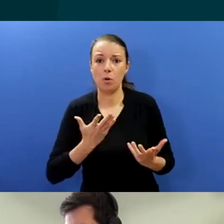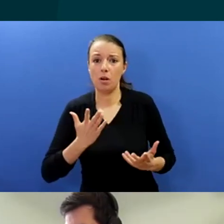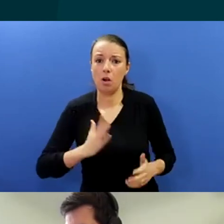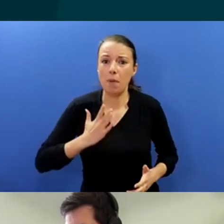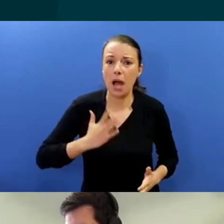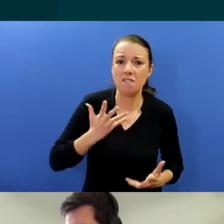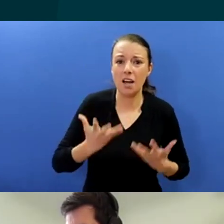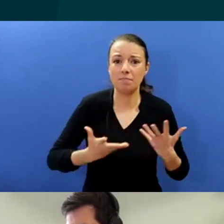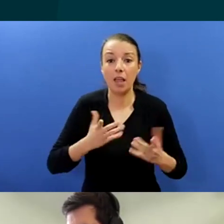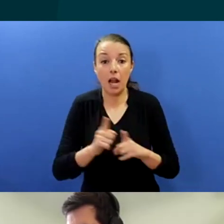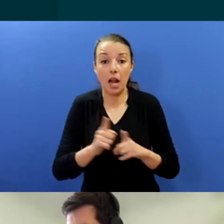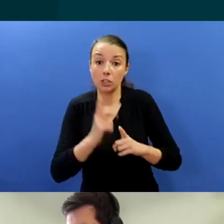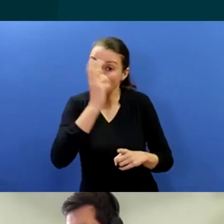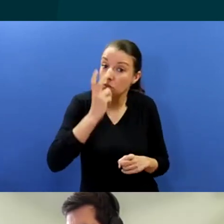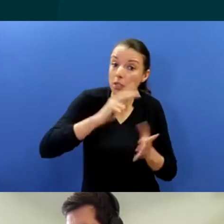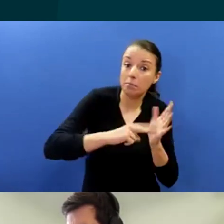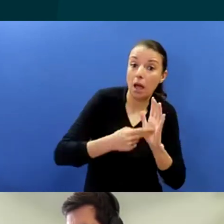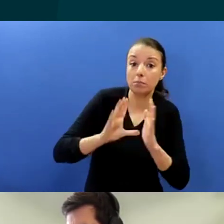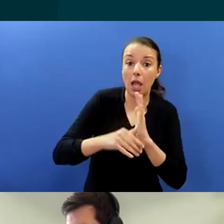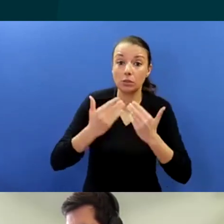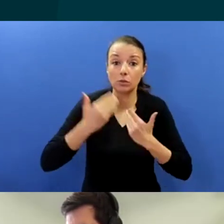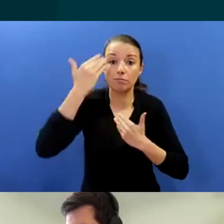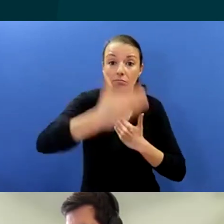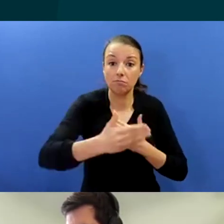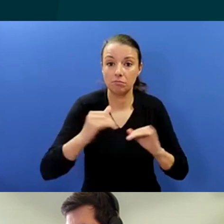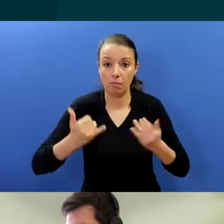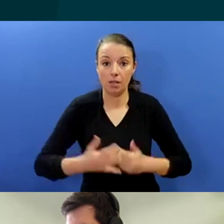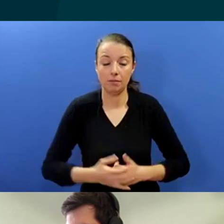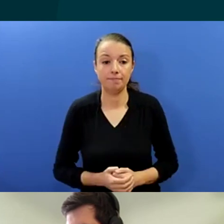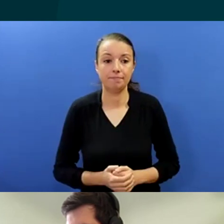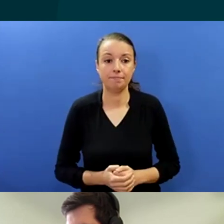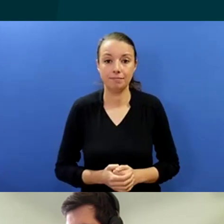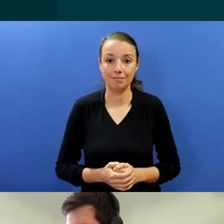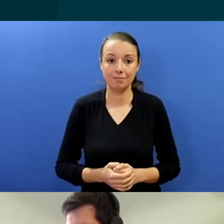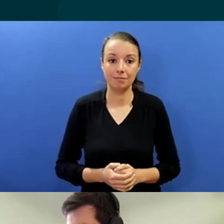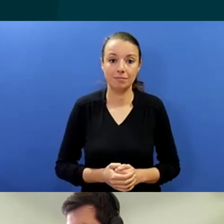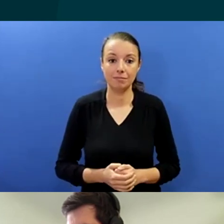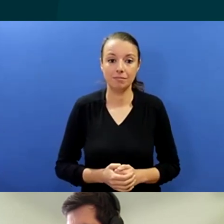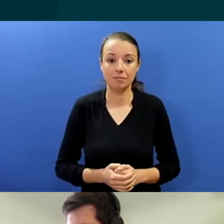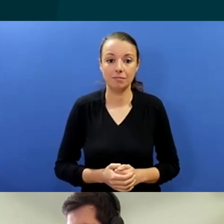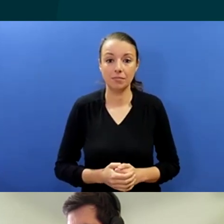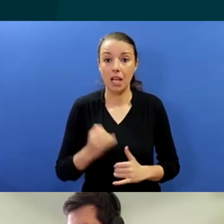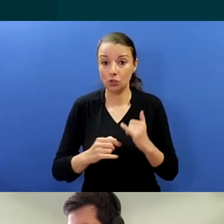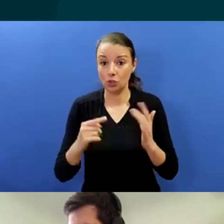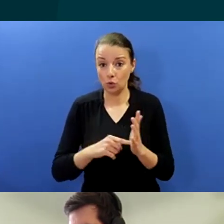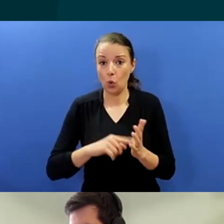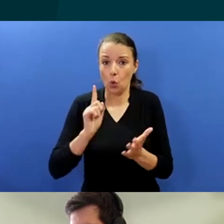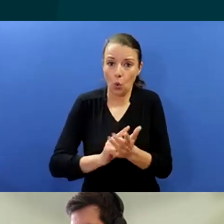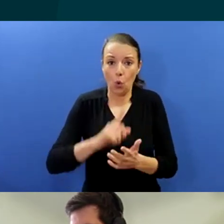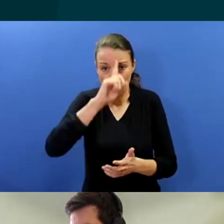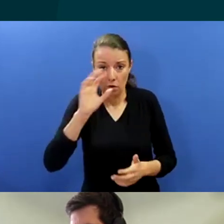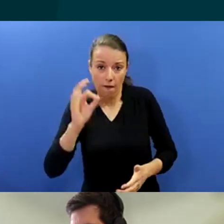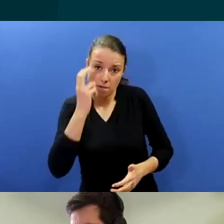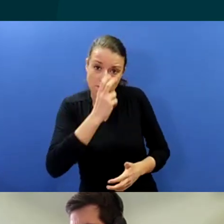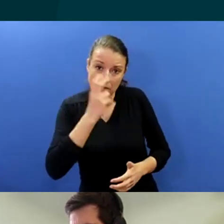urban planning, which can turn very good if you manage to harness this interest into constructive participation, but